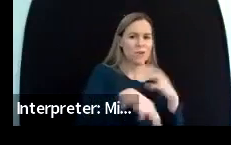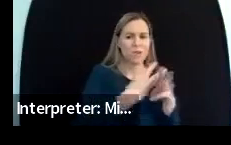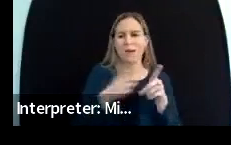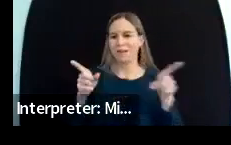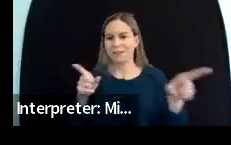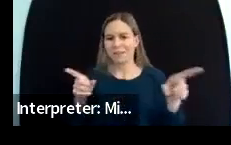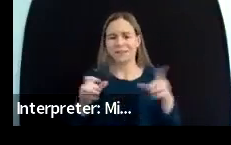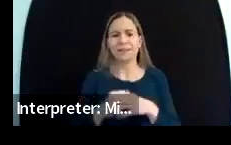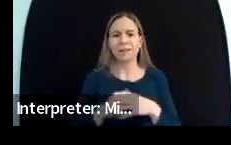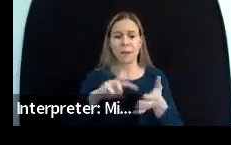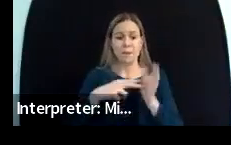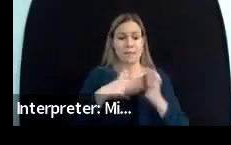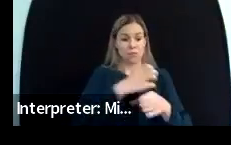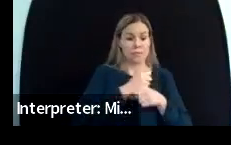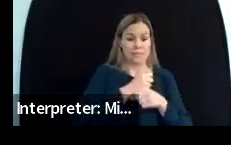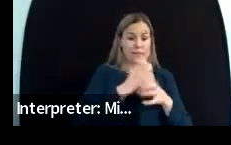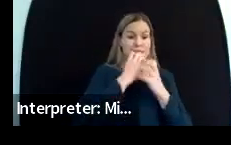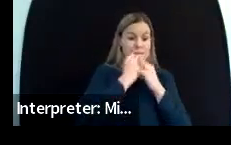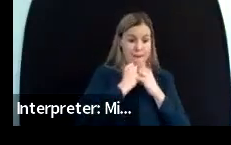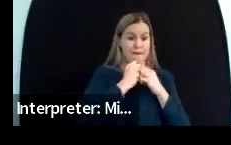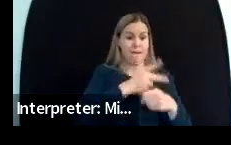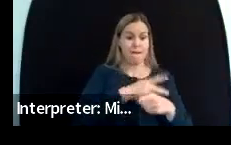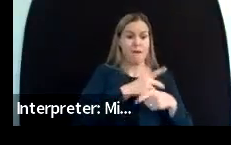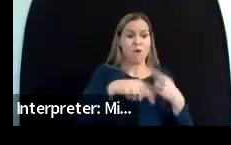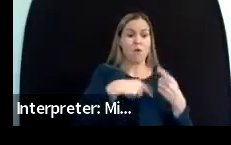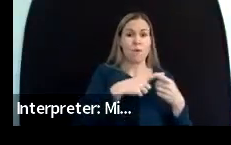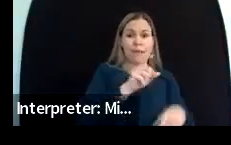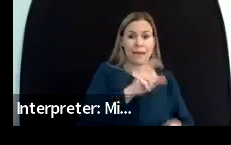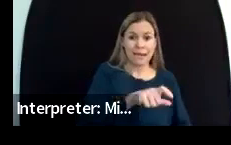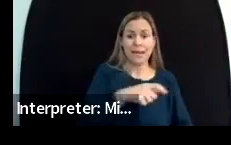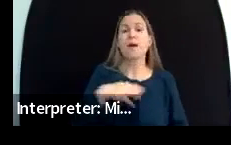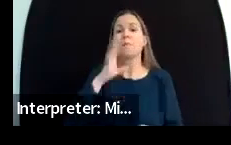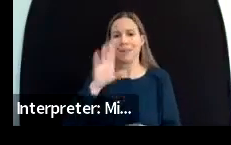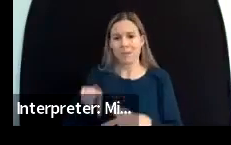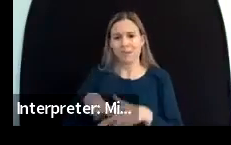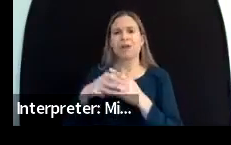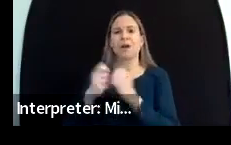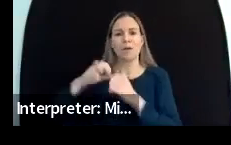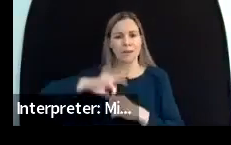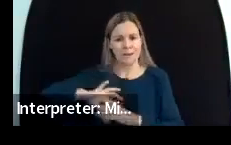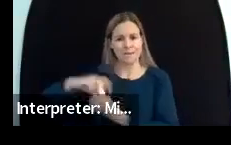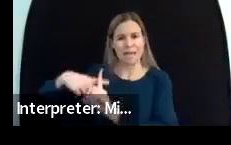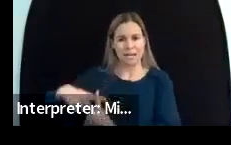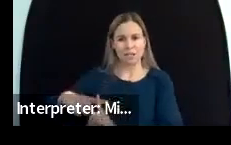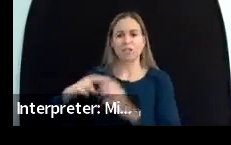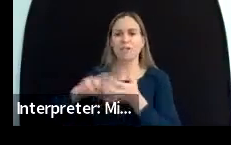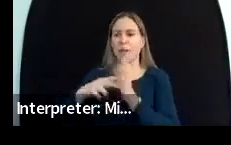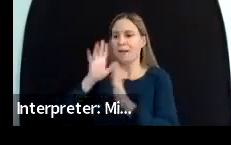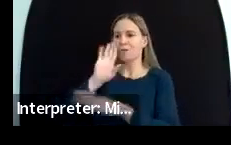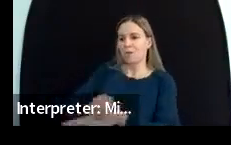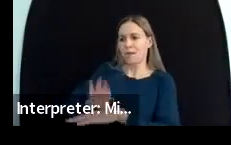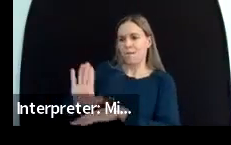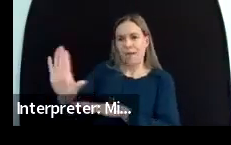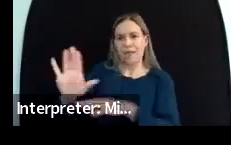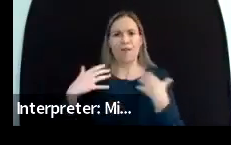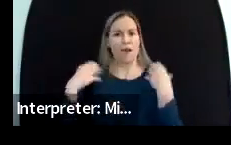position to receive care when they need it, but importantly, they start off with advantages that have a tremendous effect on